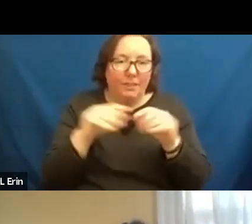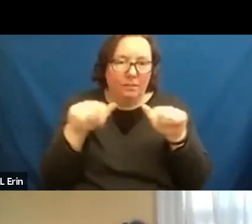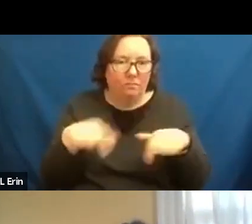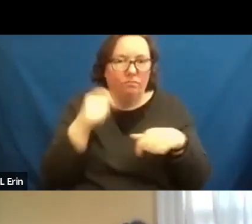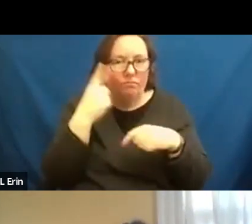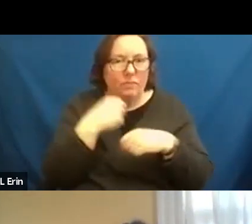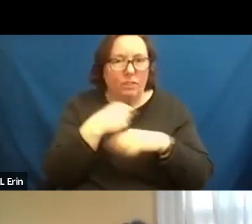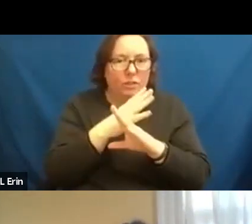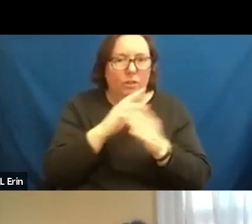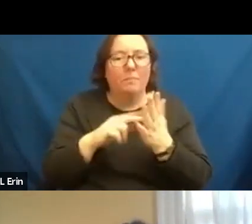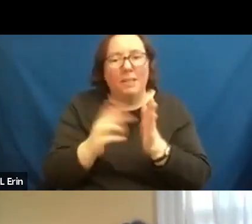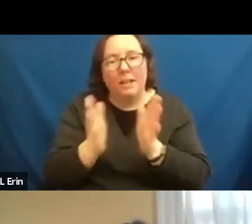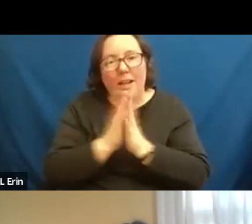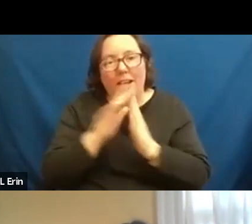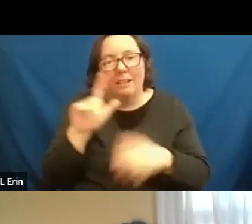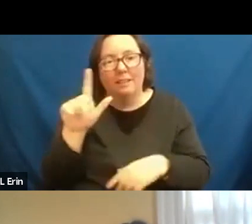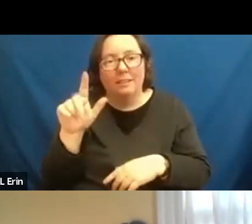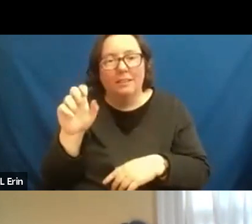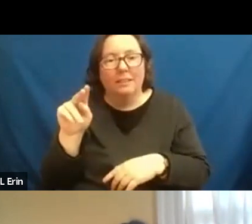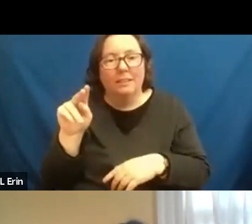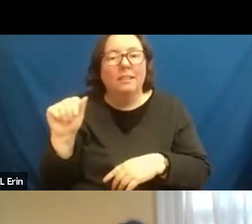Ms. Parvex to call the roll, please.